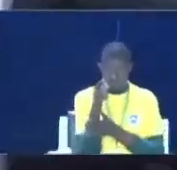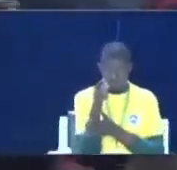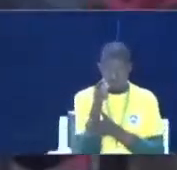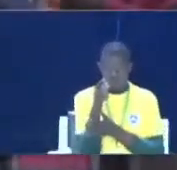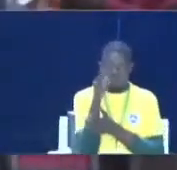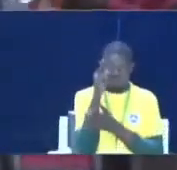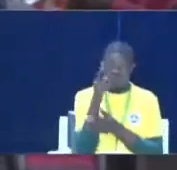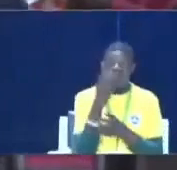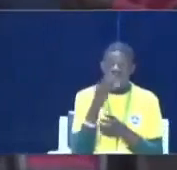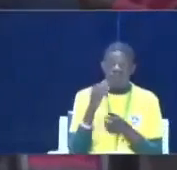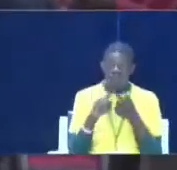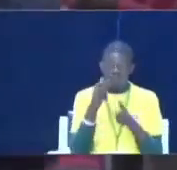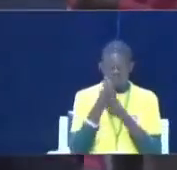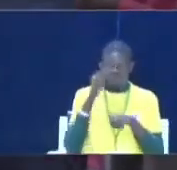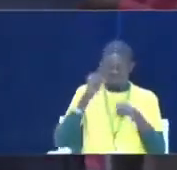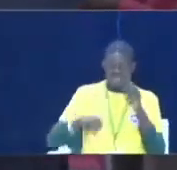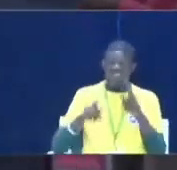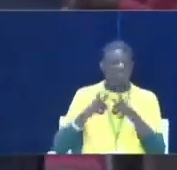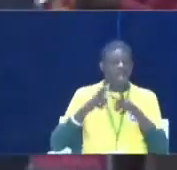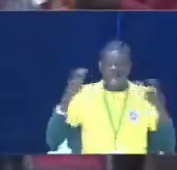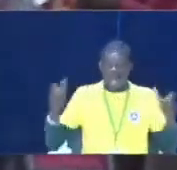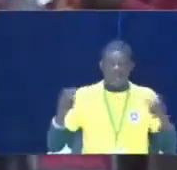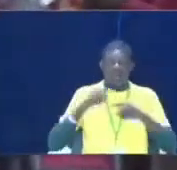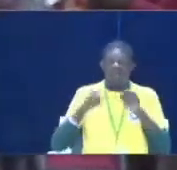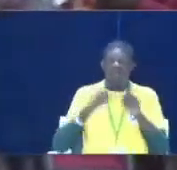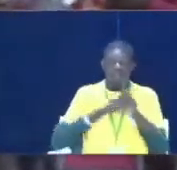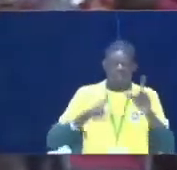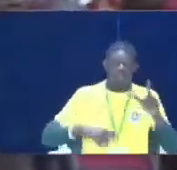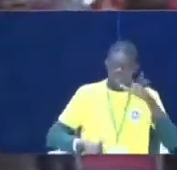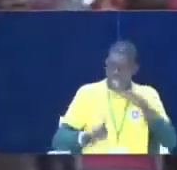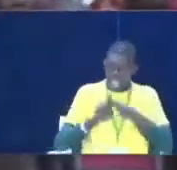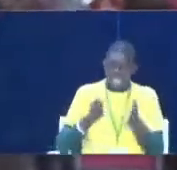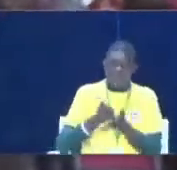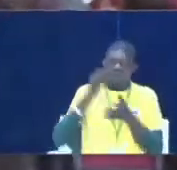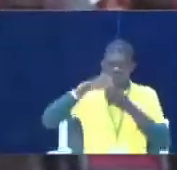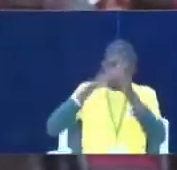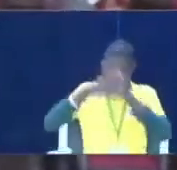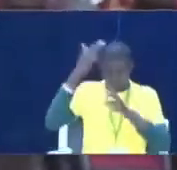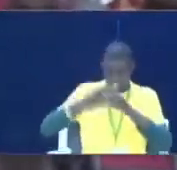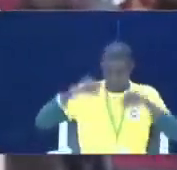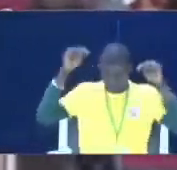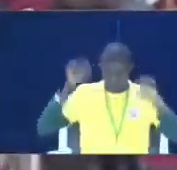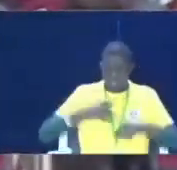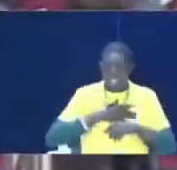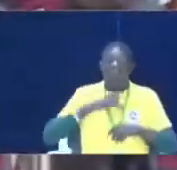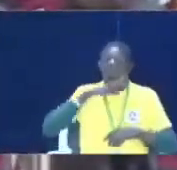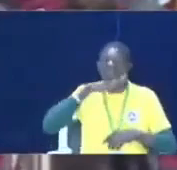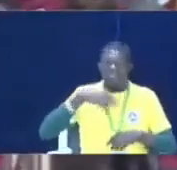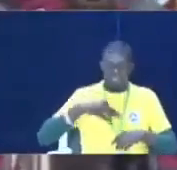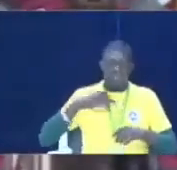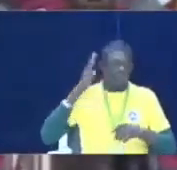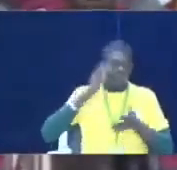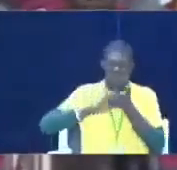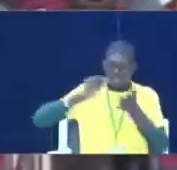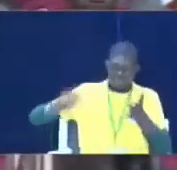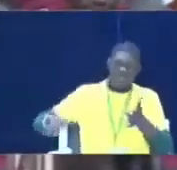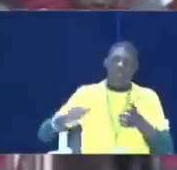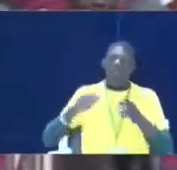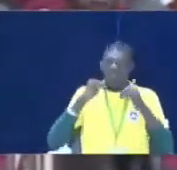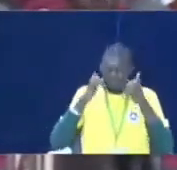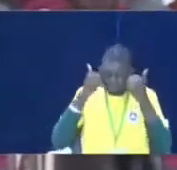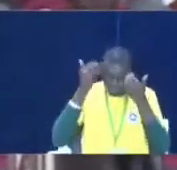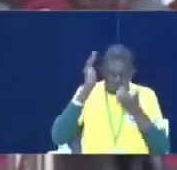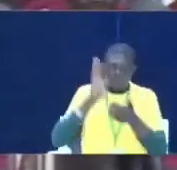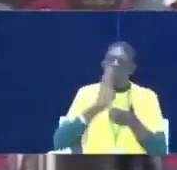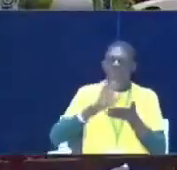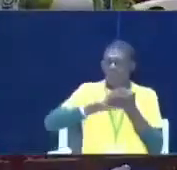you've spoken to yourself that you can't enlarge. But the Lord will intervene today, and the filthy garment will be taken away, the reproach will be taken